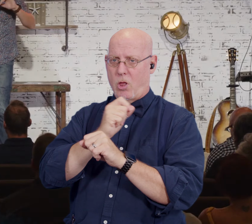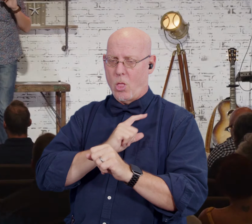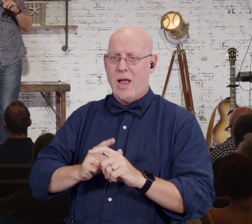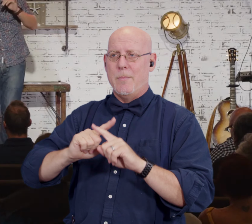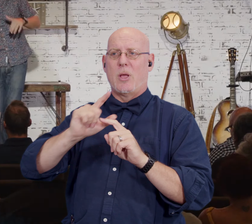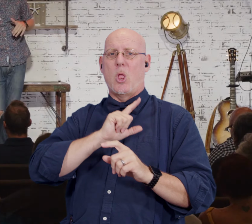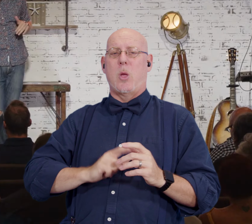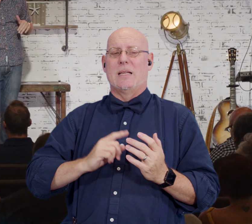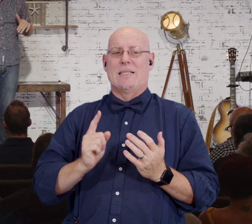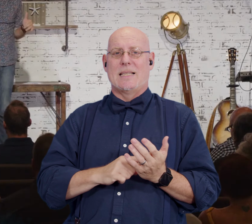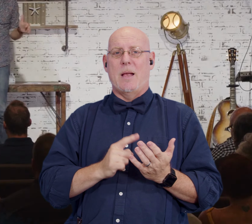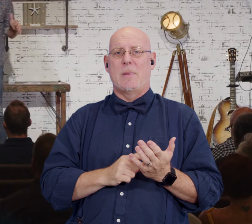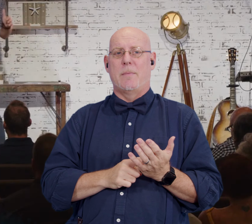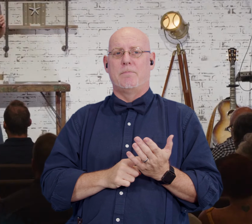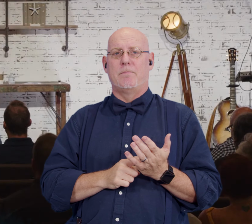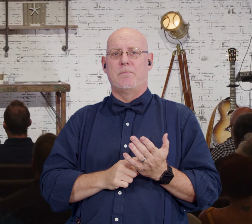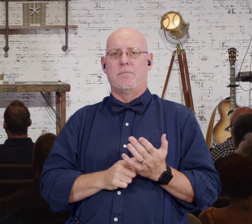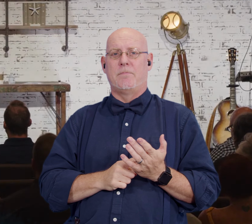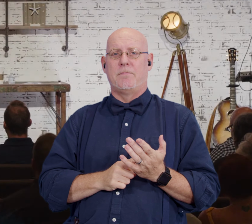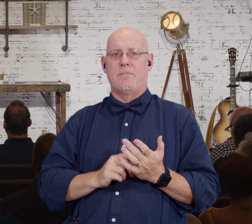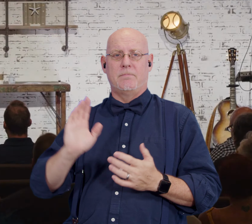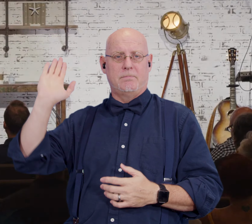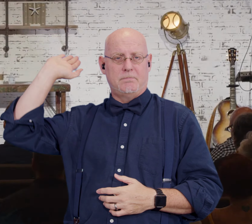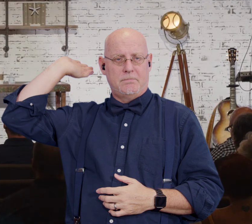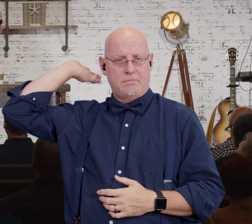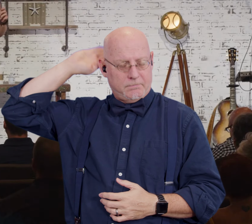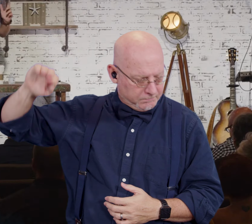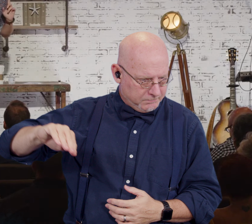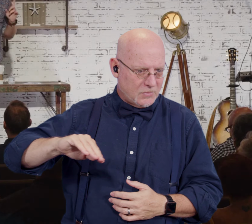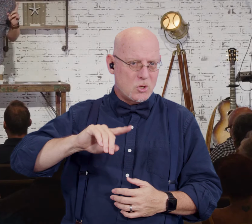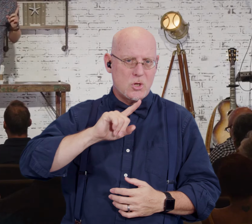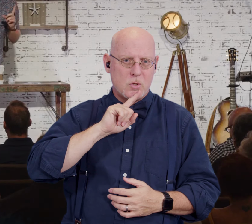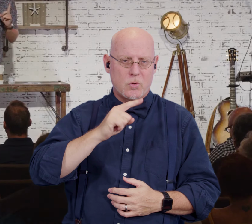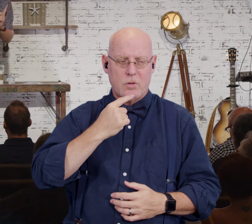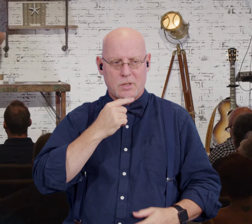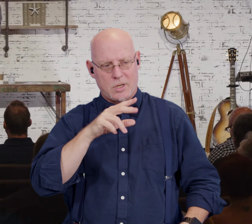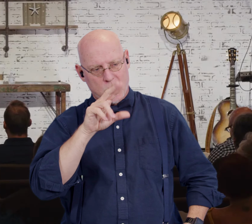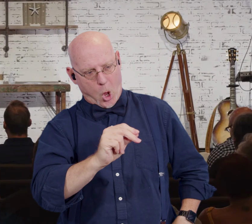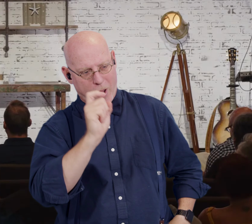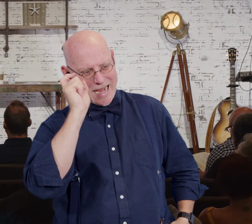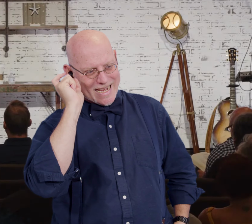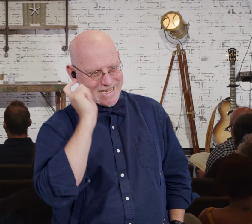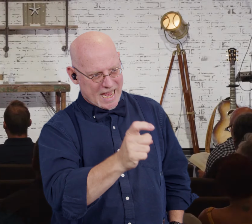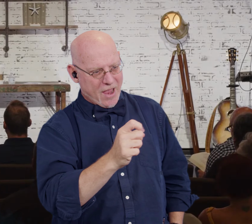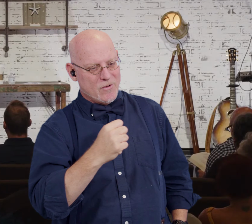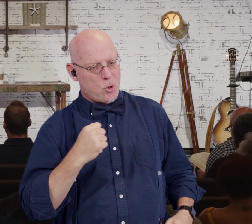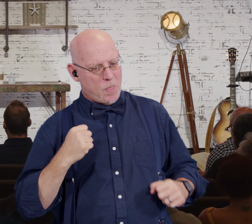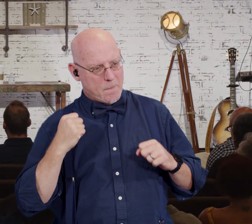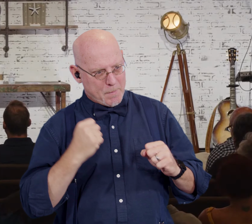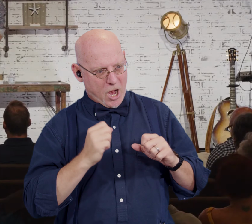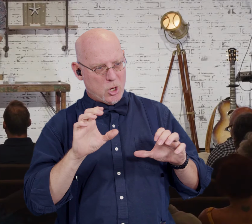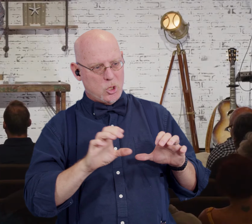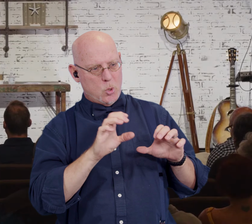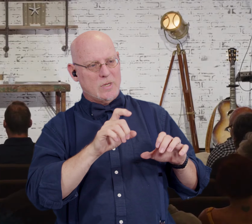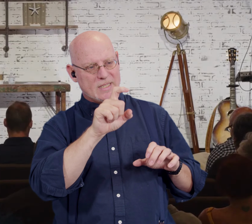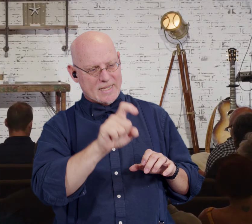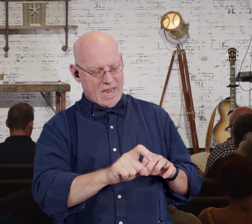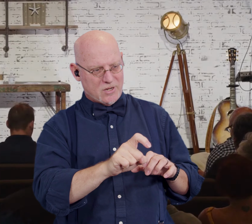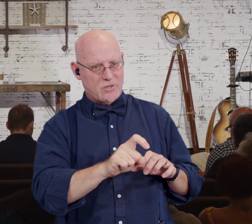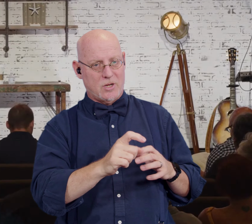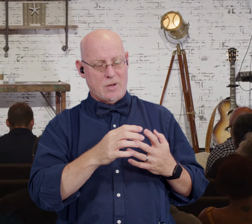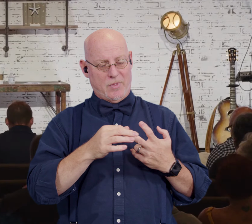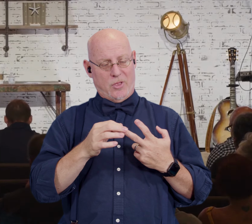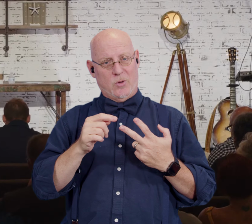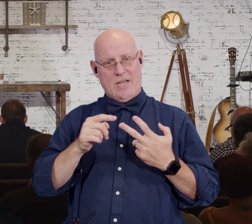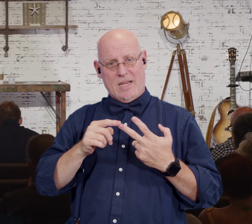Lord seems to at times whack us with his truth and go, no, I've given you the power to do what is necessary.